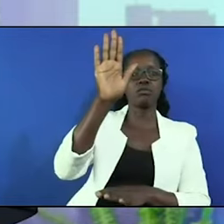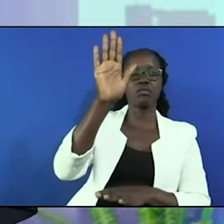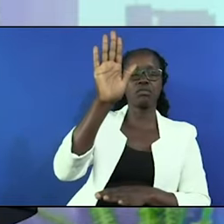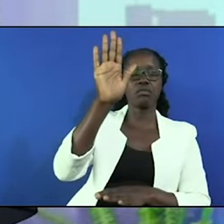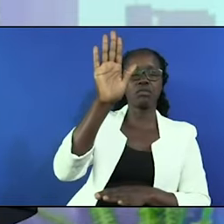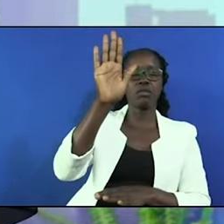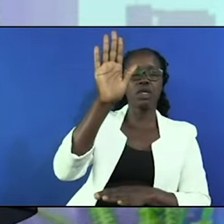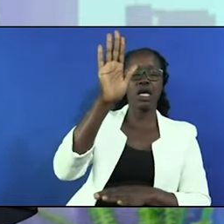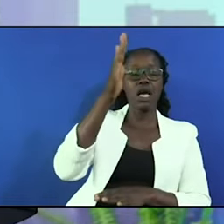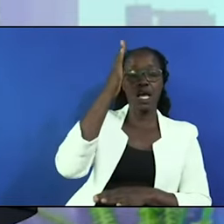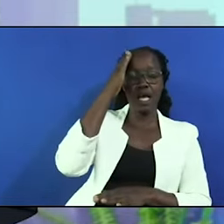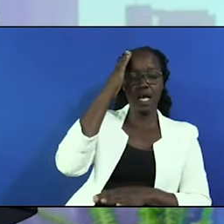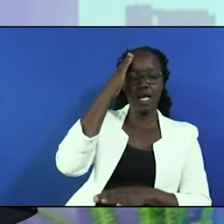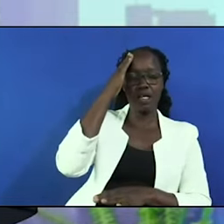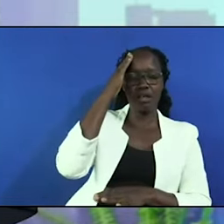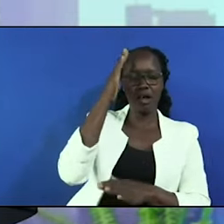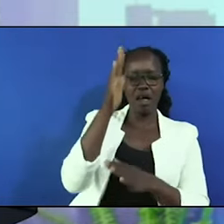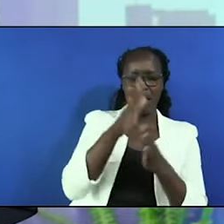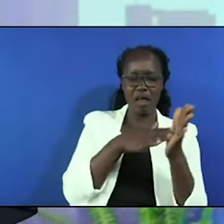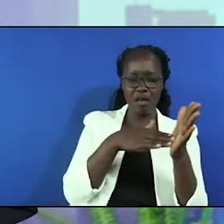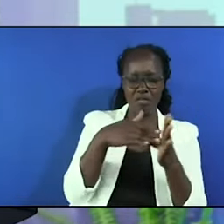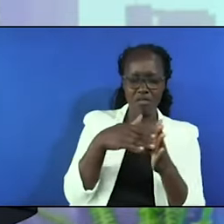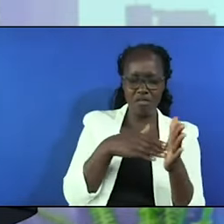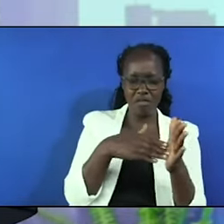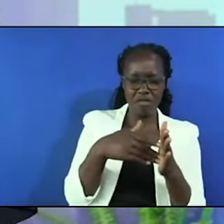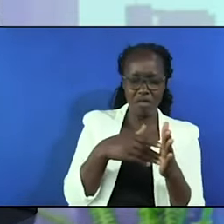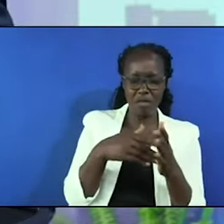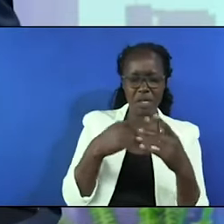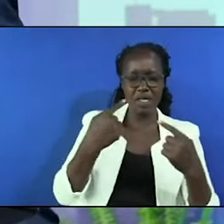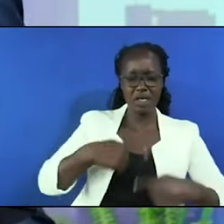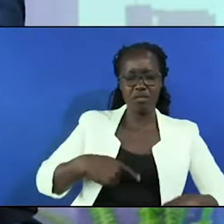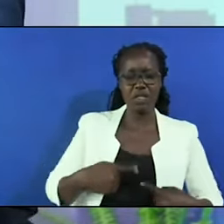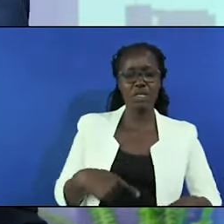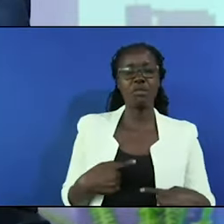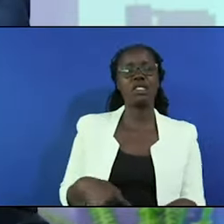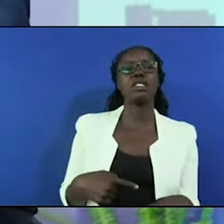I realize that I am feeble and I am trembling.